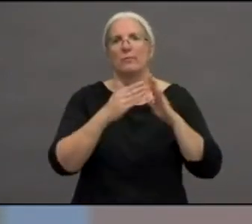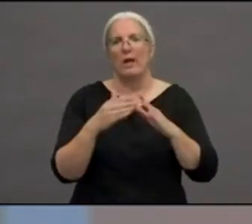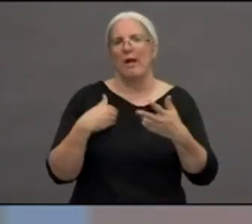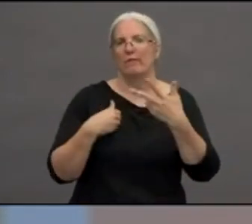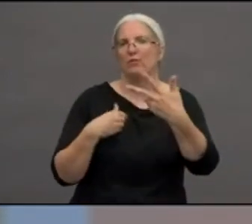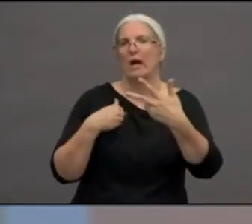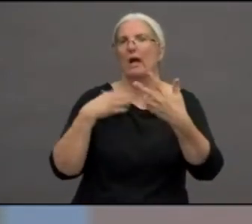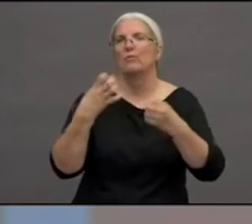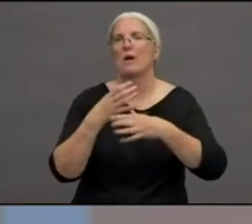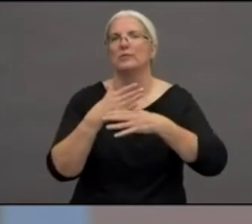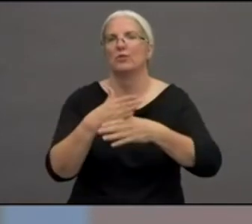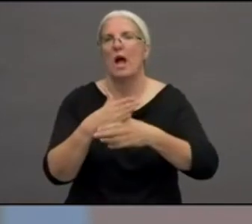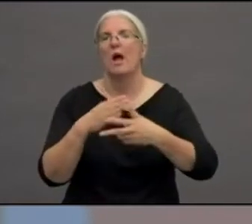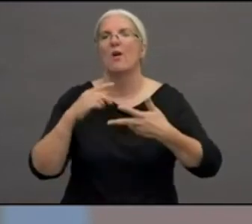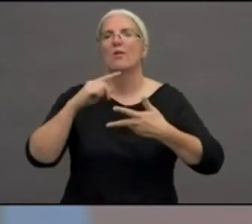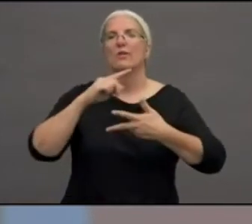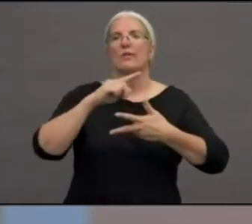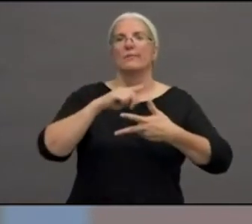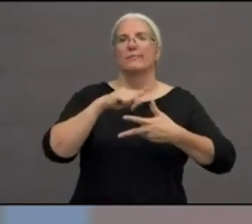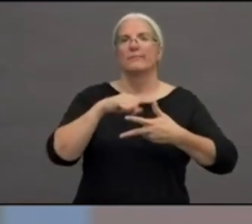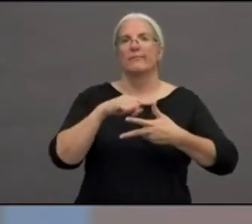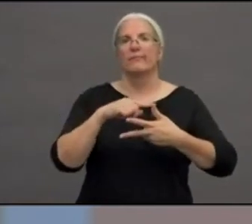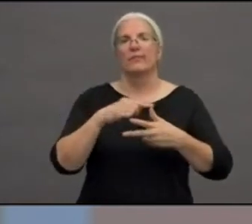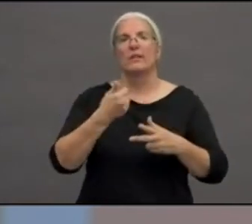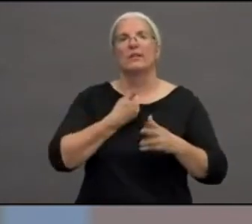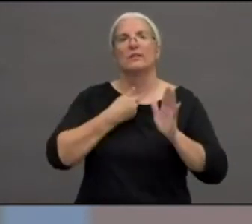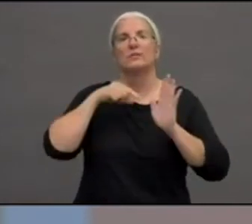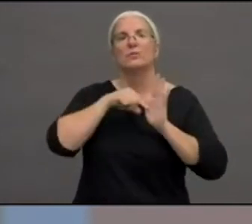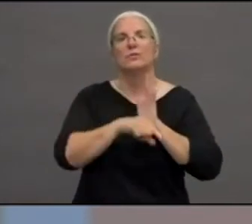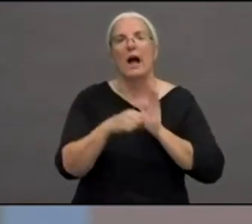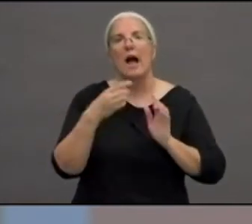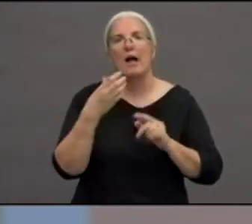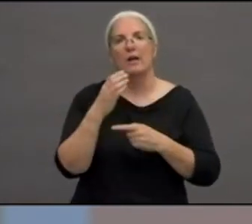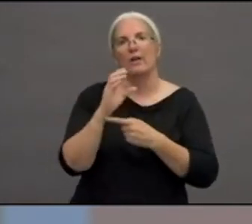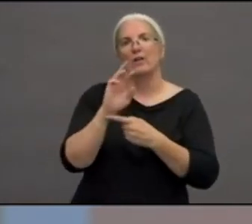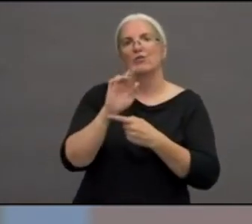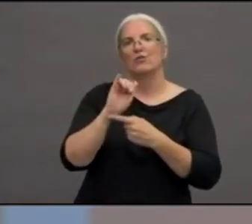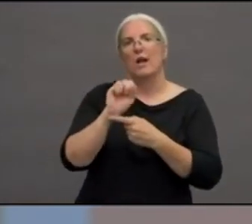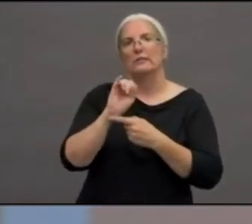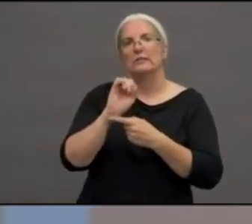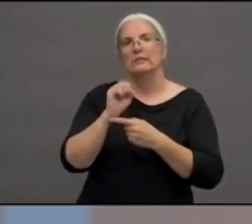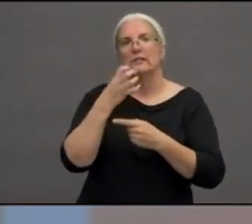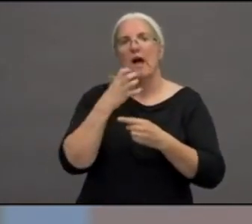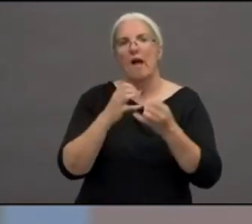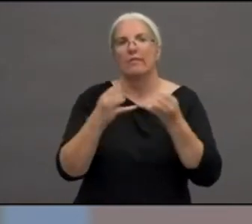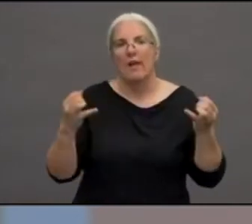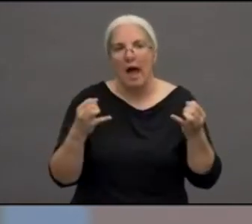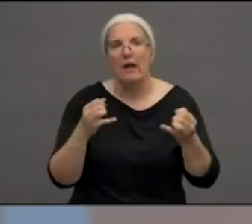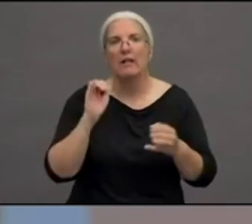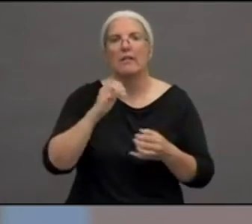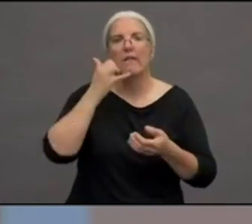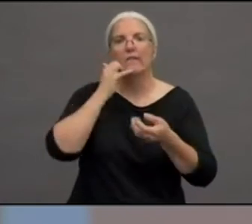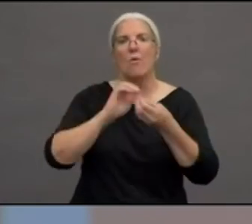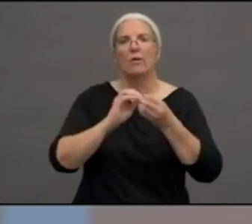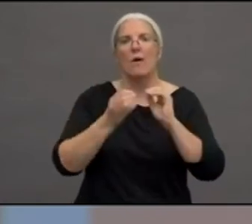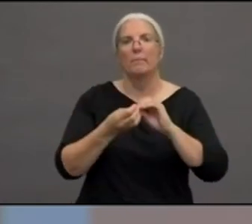The first is our Suicide and Crisis Hotline, and the phone number for the Suicide and Crisis Hotline